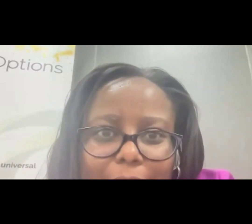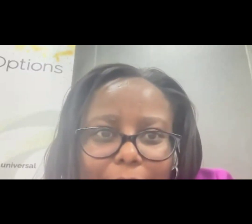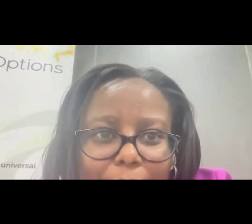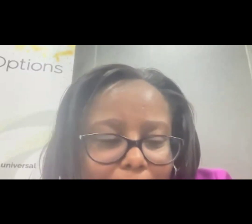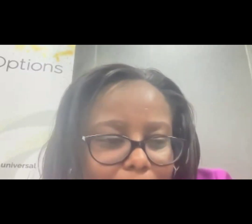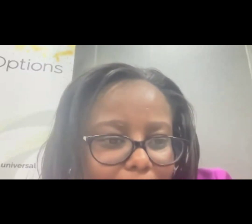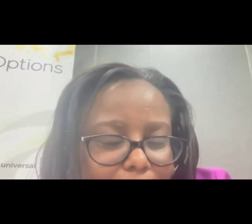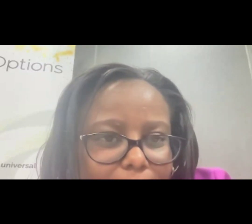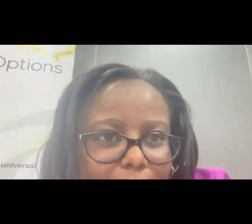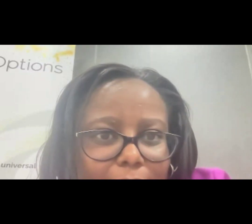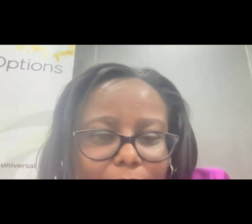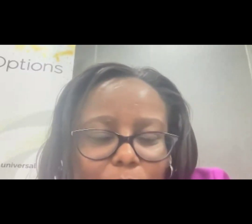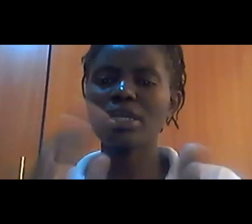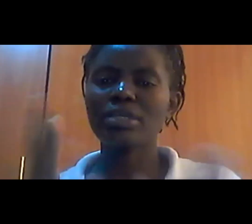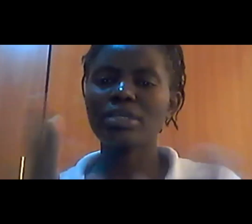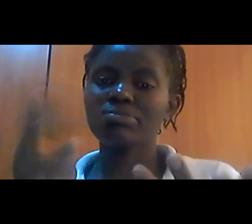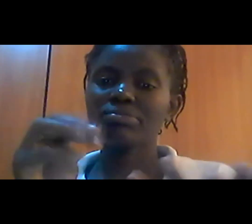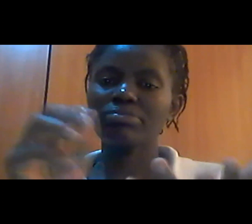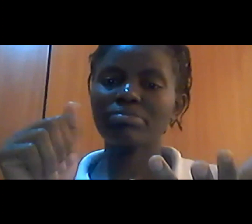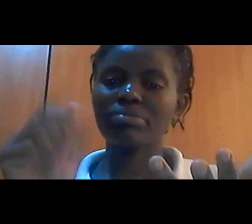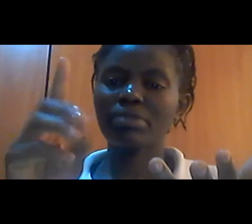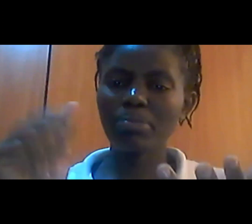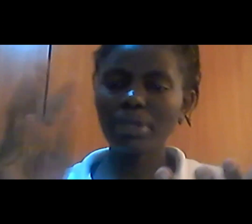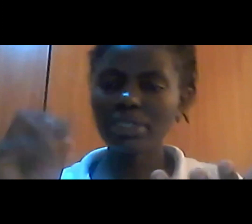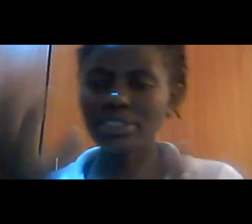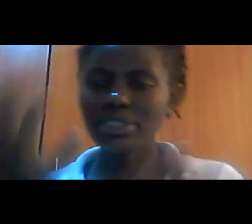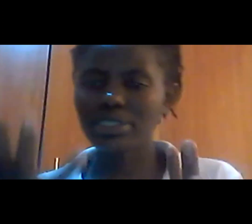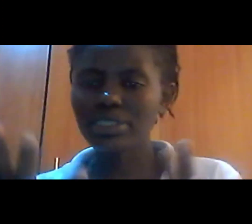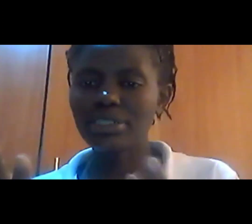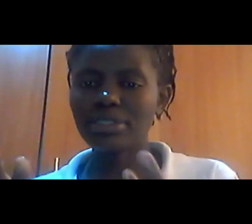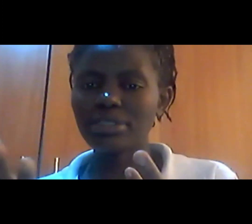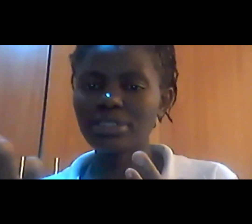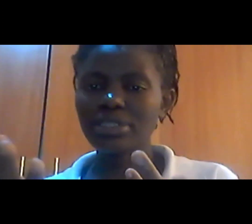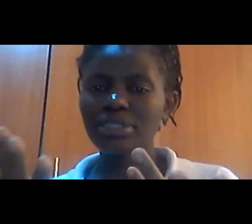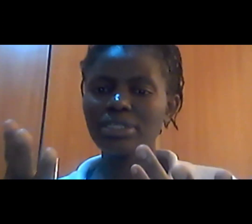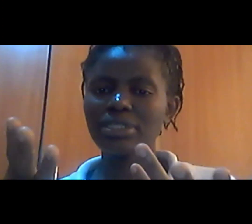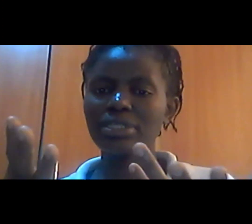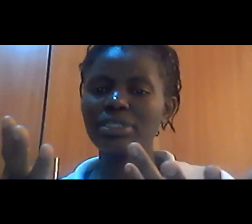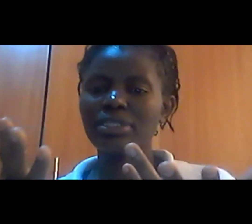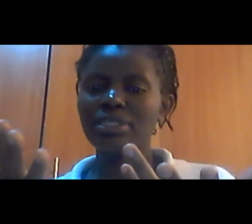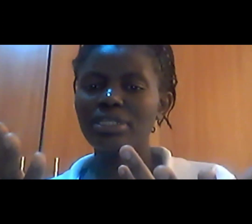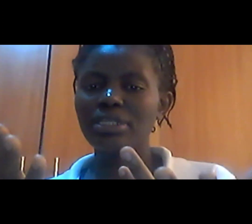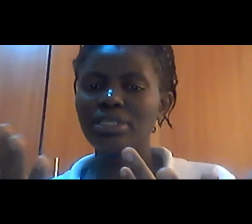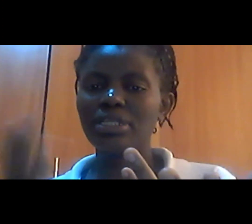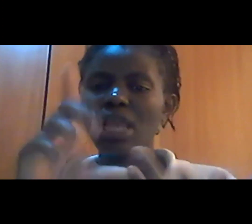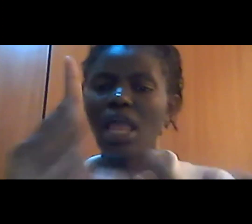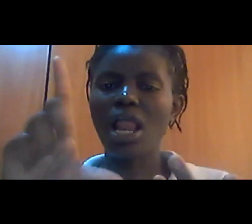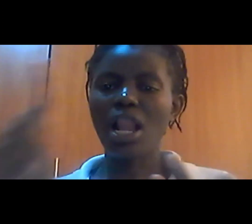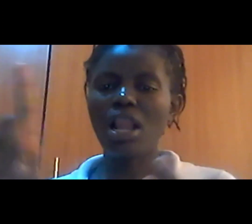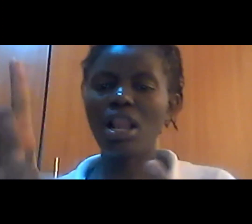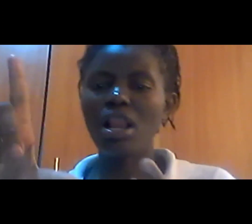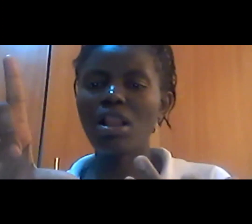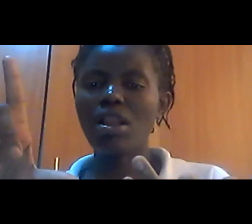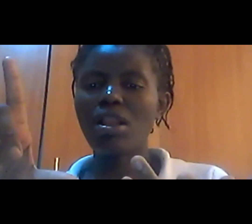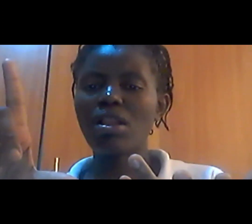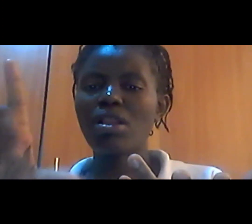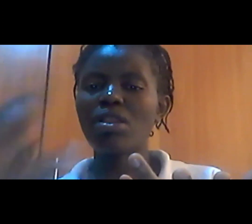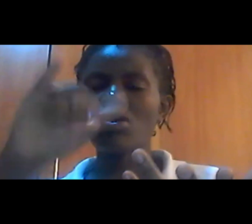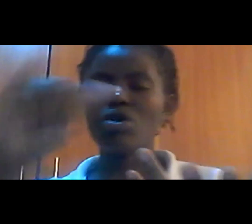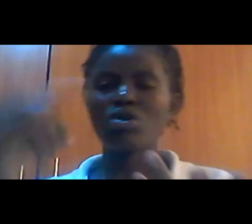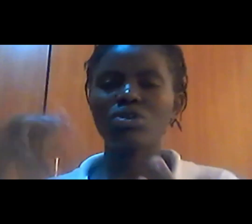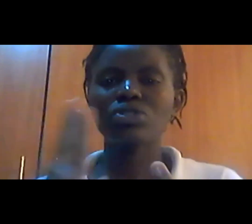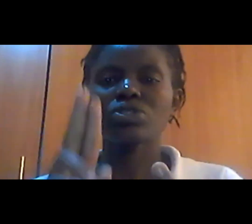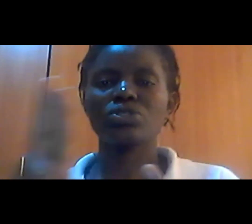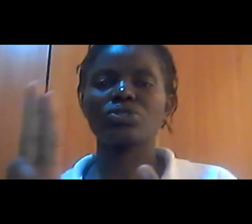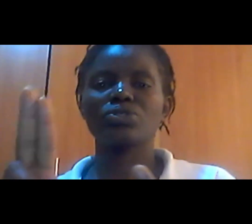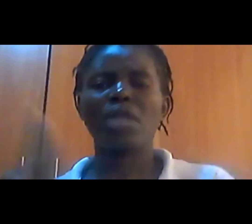also pick up the answer to the question around how can the youth, especially the young doctors, how can they continue with